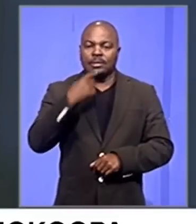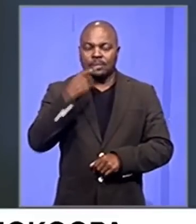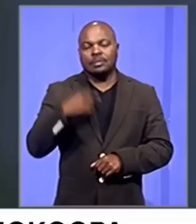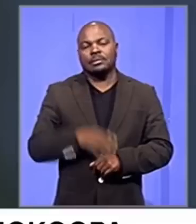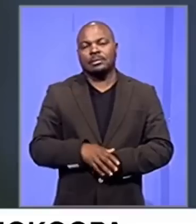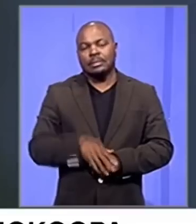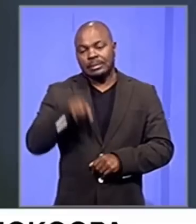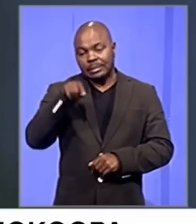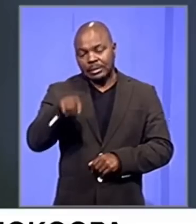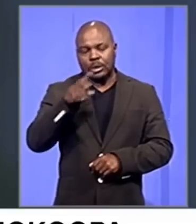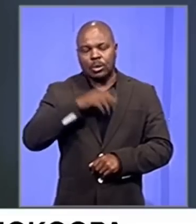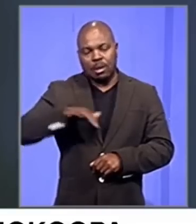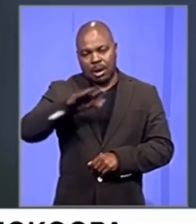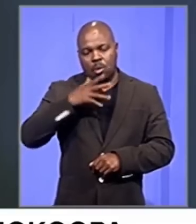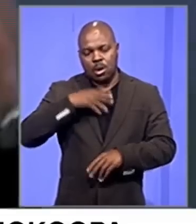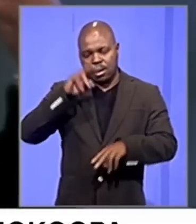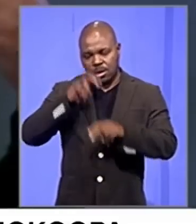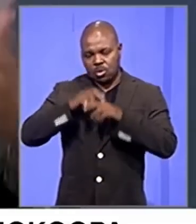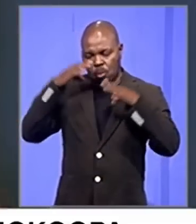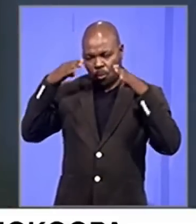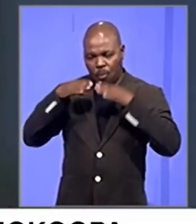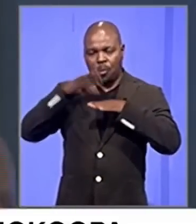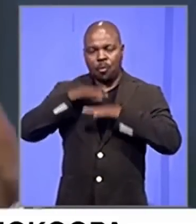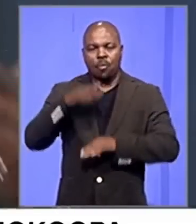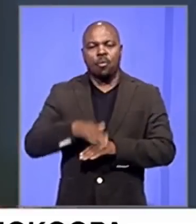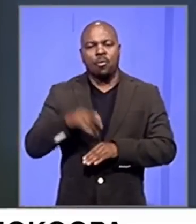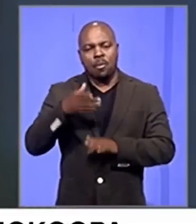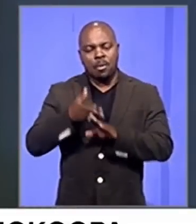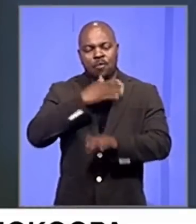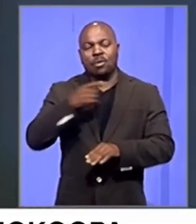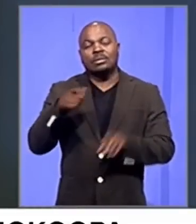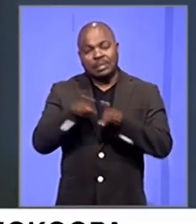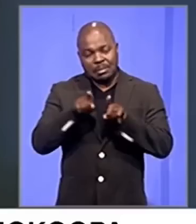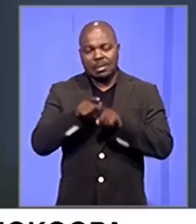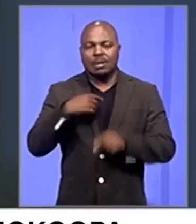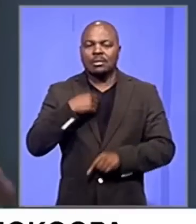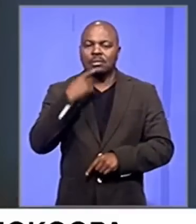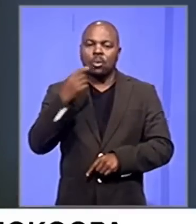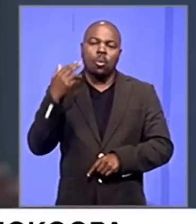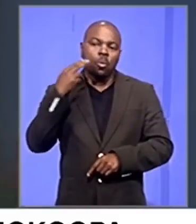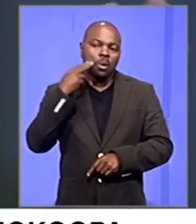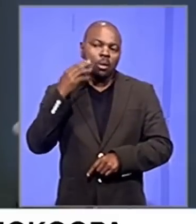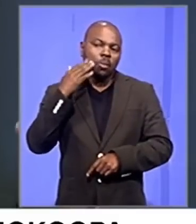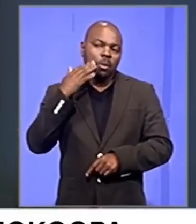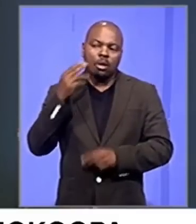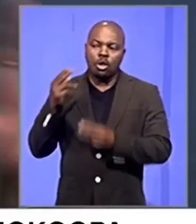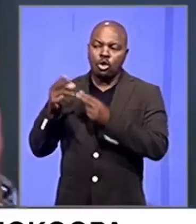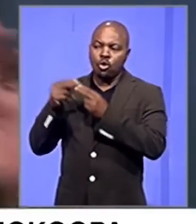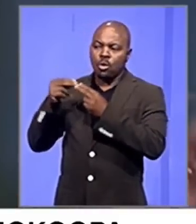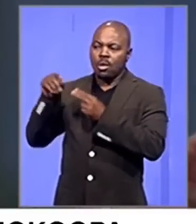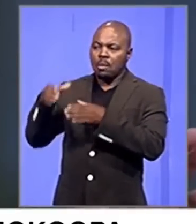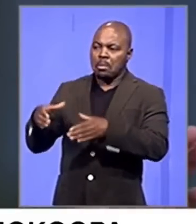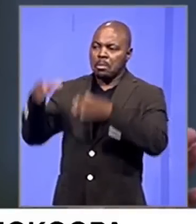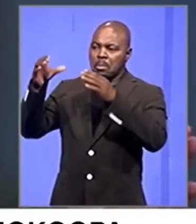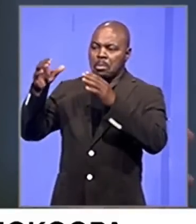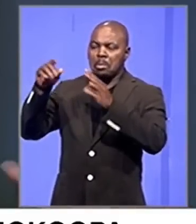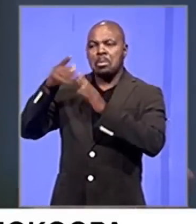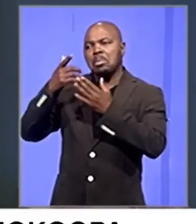that is receiving attention. Of course, I did make the point that when the unit trips, it means that they are out there, they are